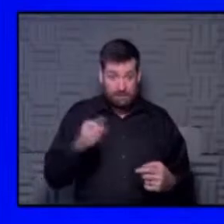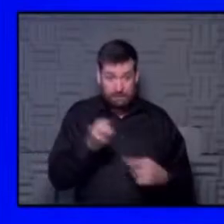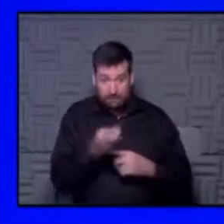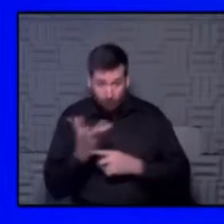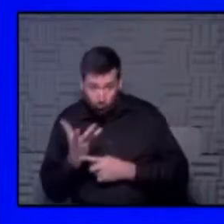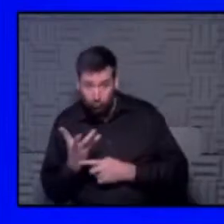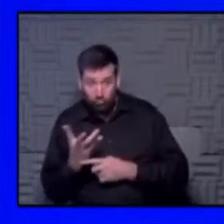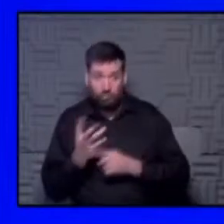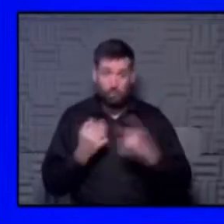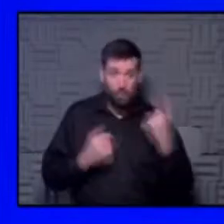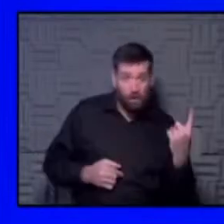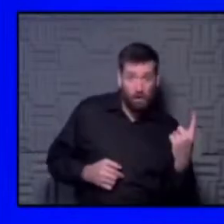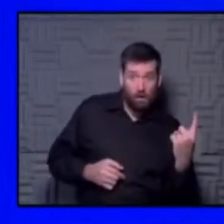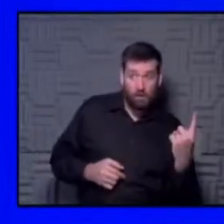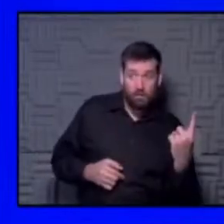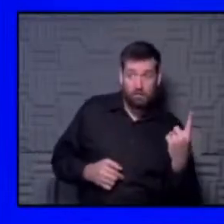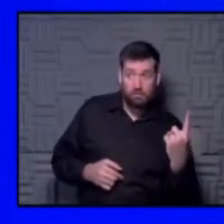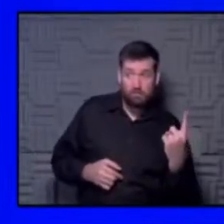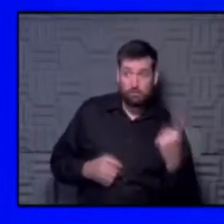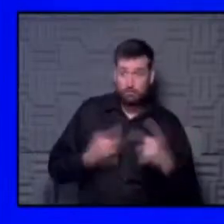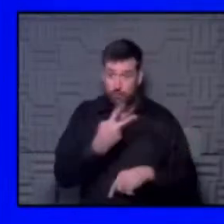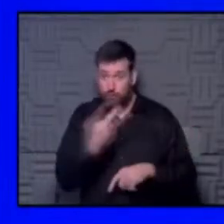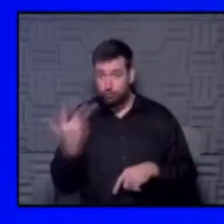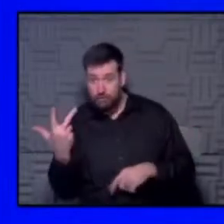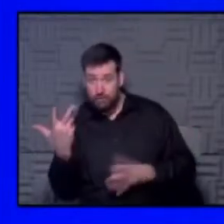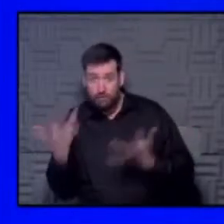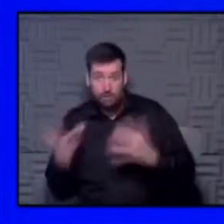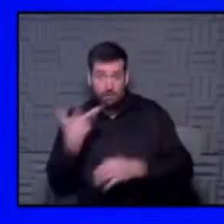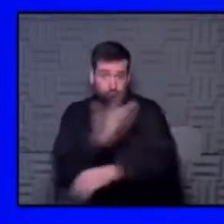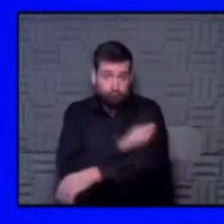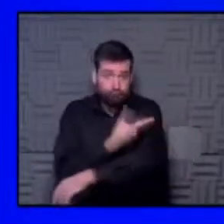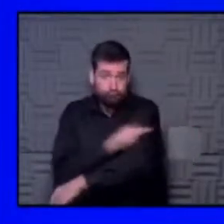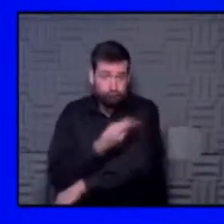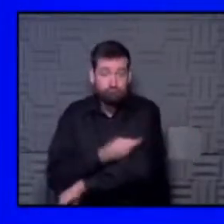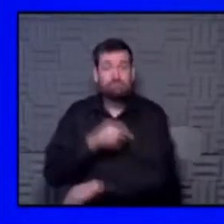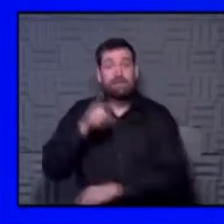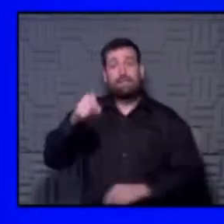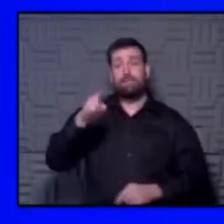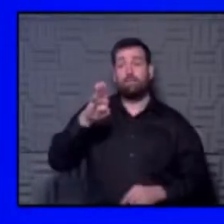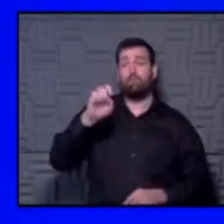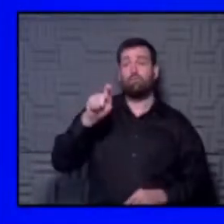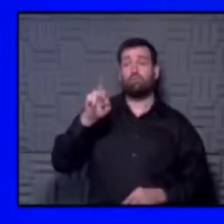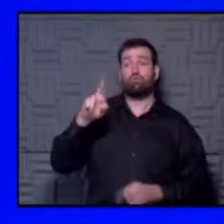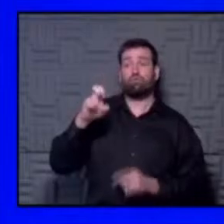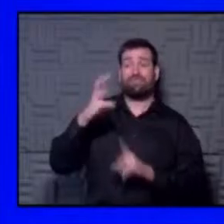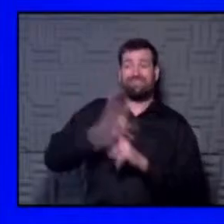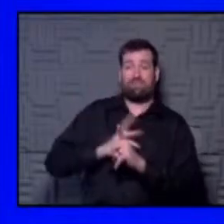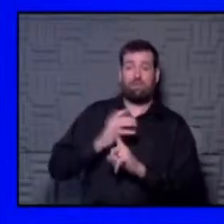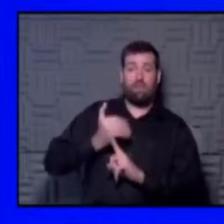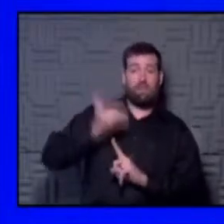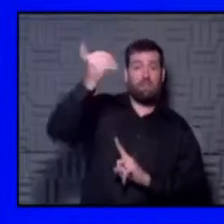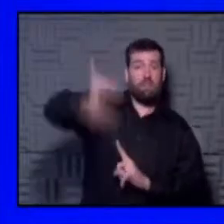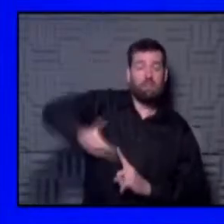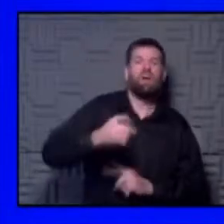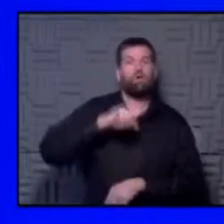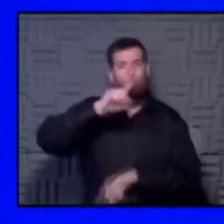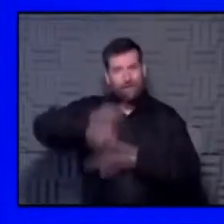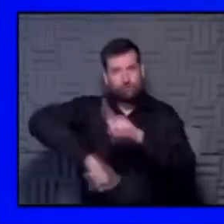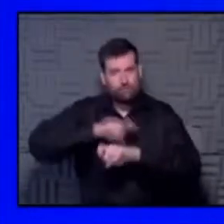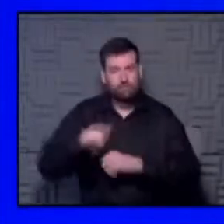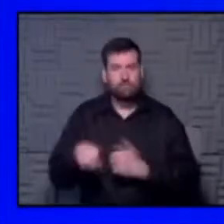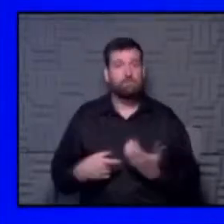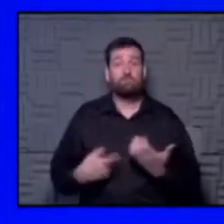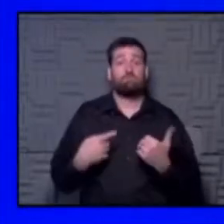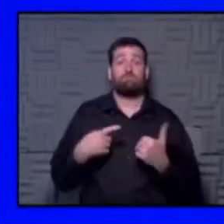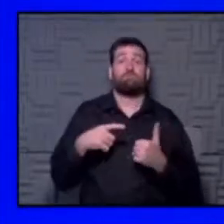one vaccine? Are there going to be 2 or 3 that we may need to get? Are we going to need a booster in 6 months? So those are questions. So even the